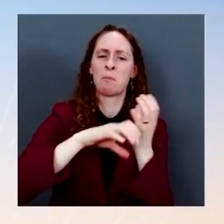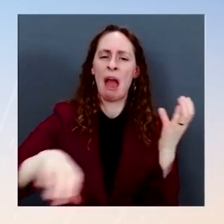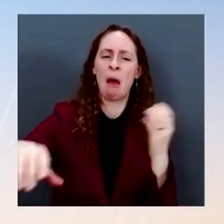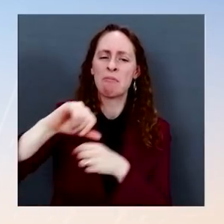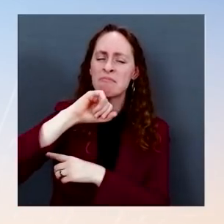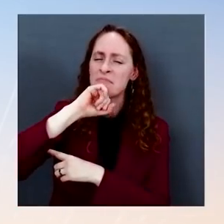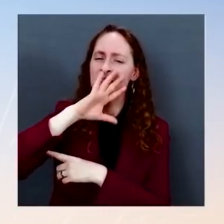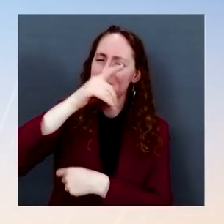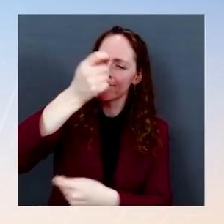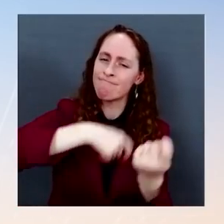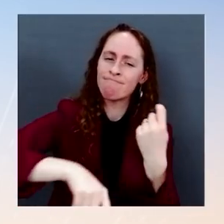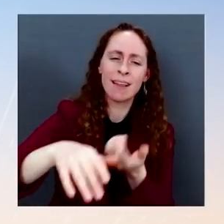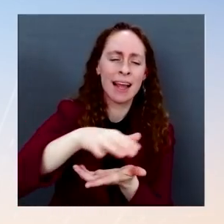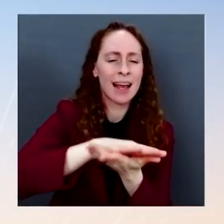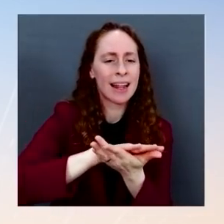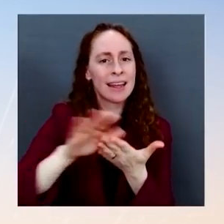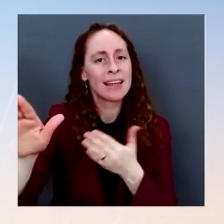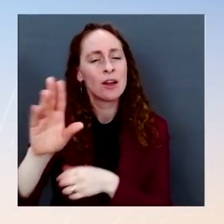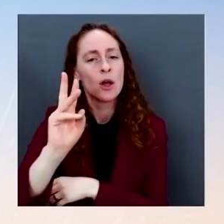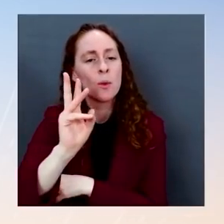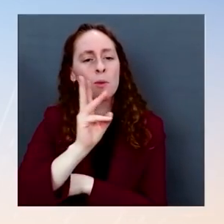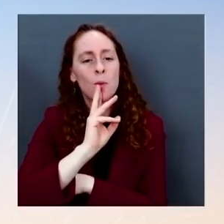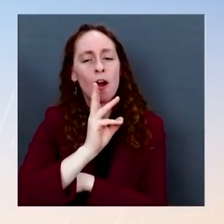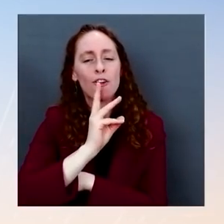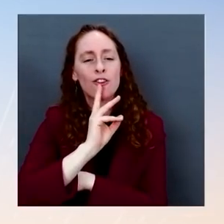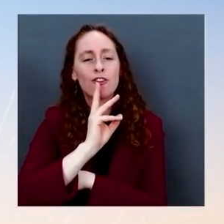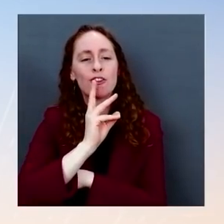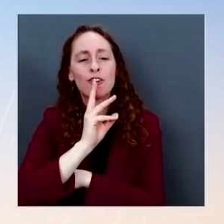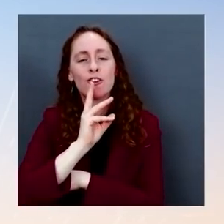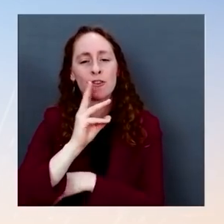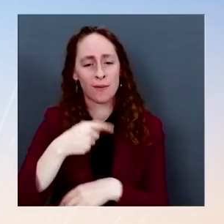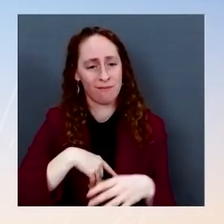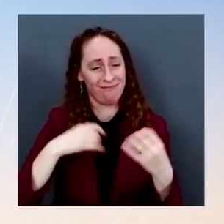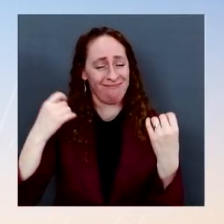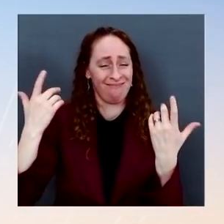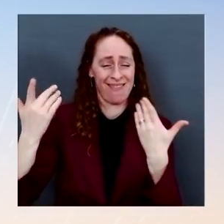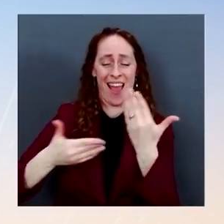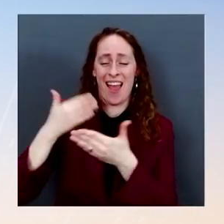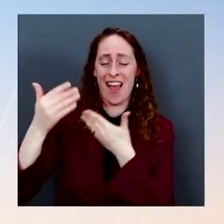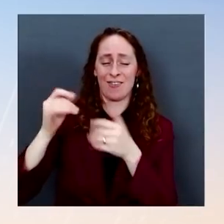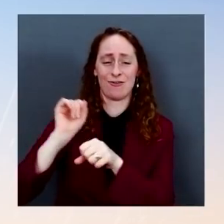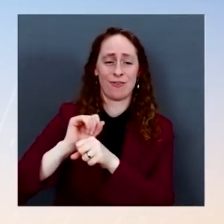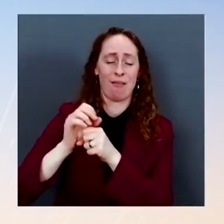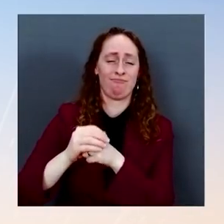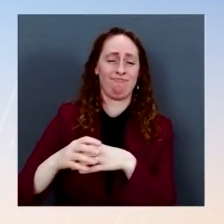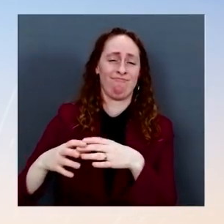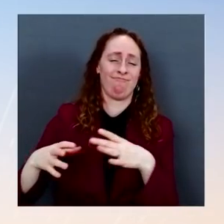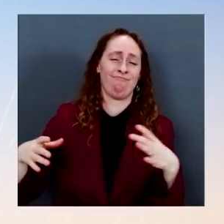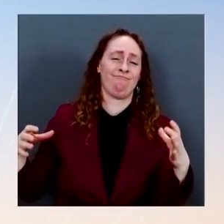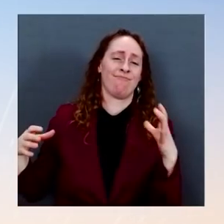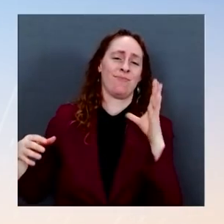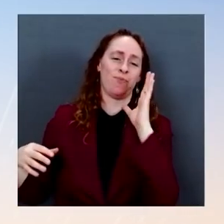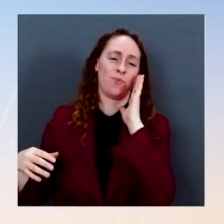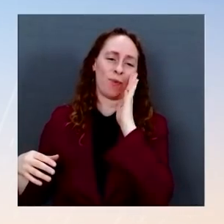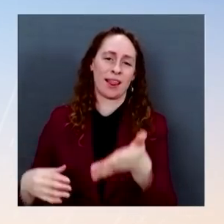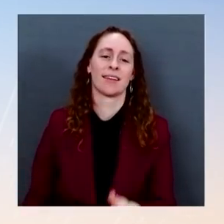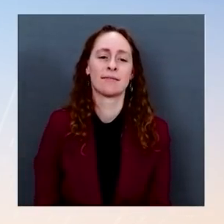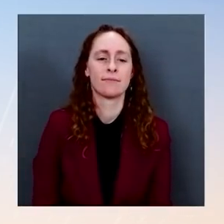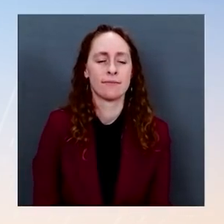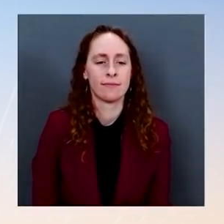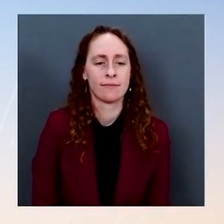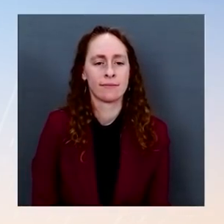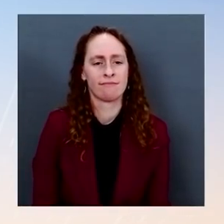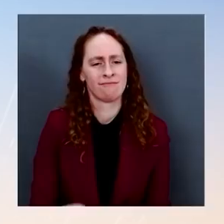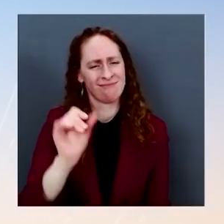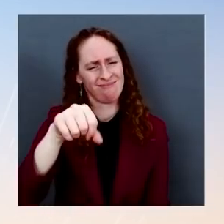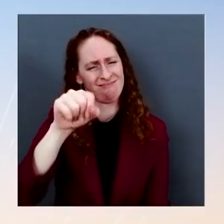vaccinated 200 million Americans. Is there more work to do? Absolutely. Of course there is. We're not even a year into the president's presidency. And voting rights